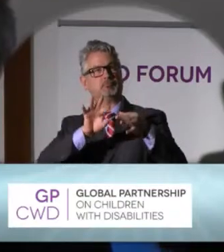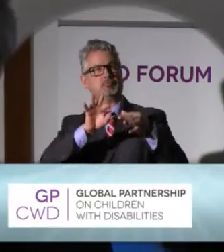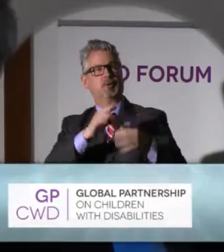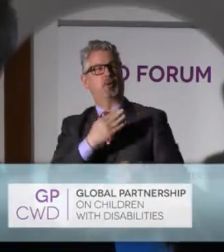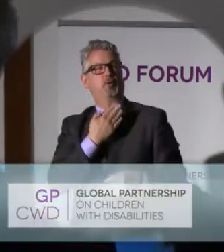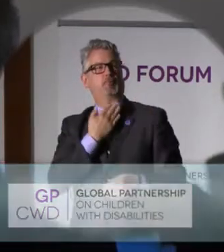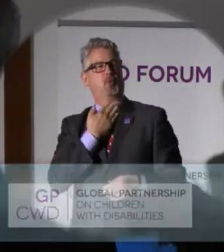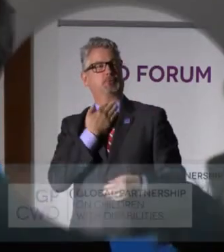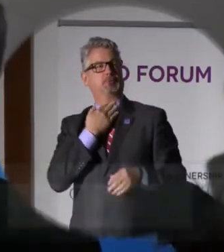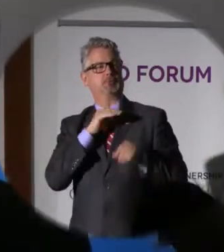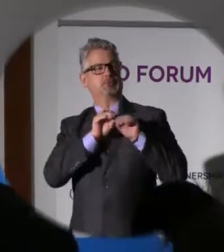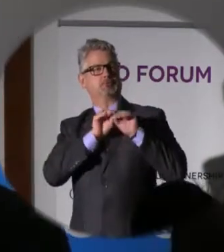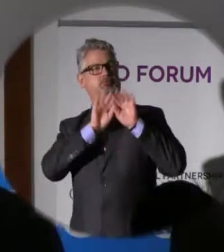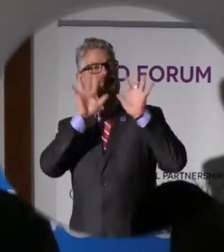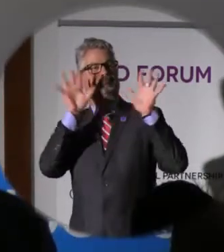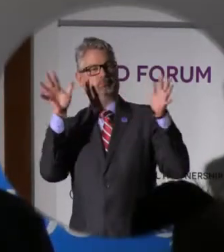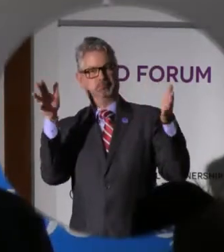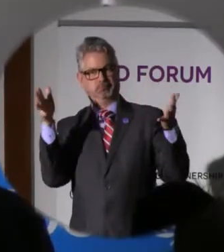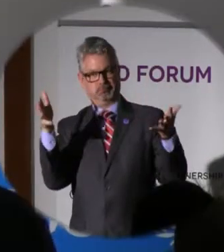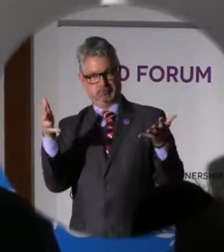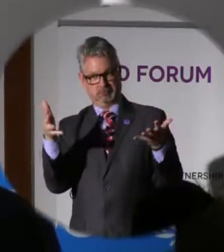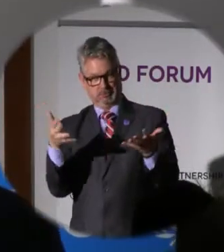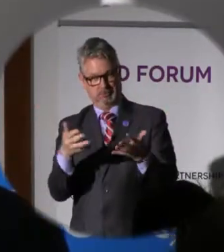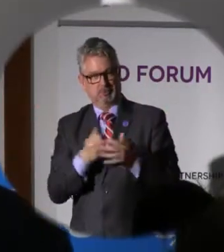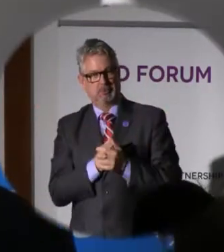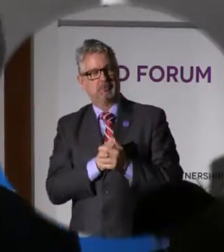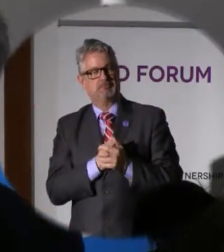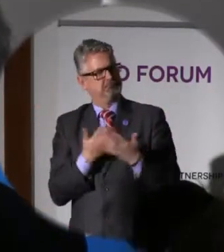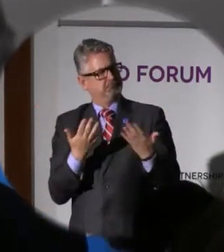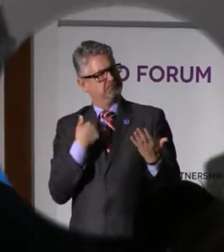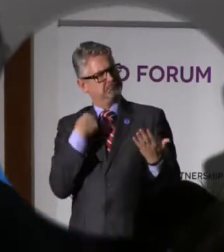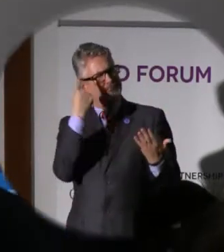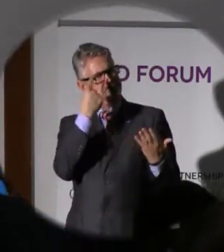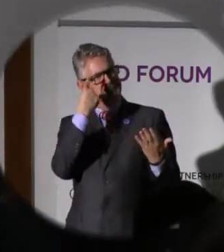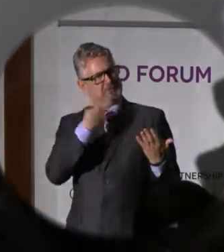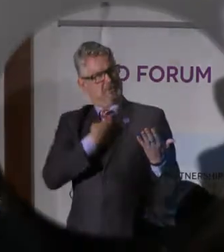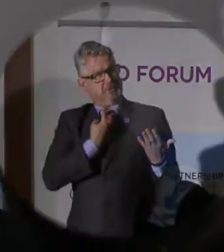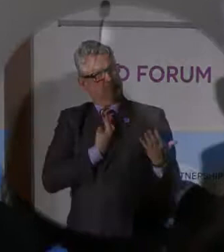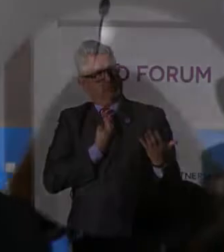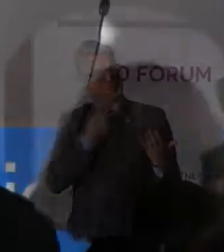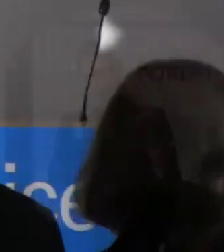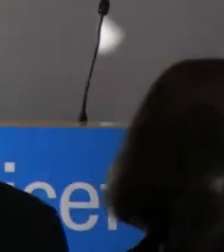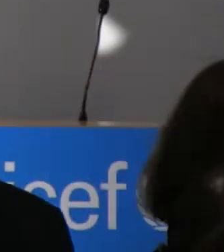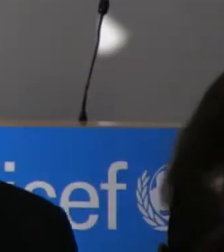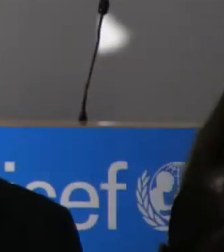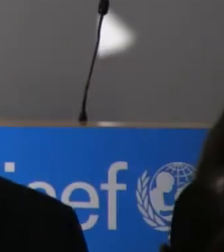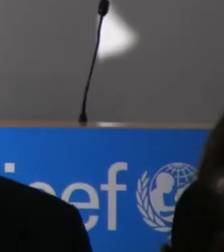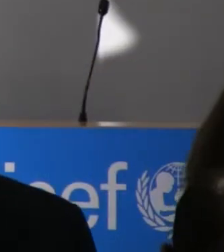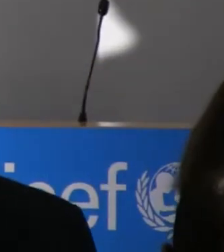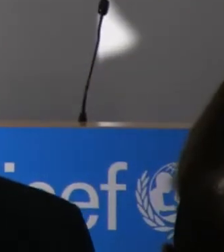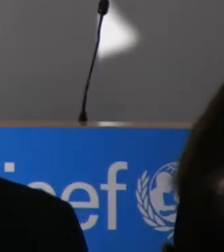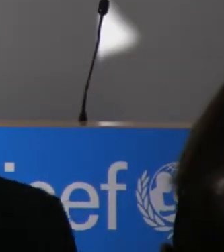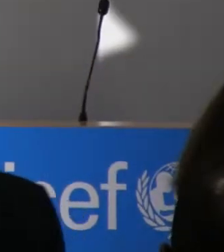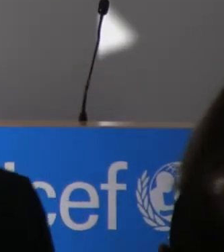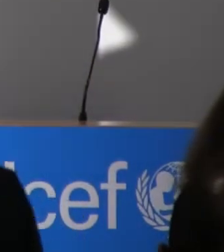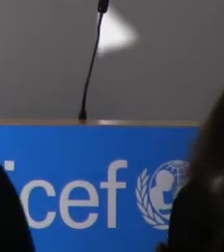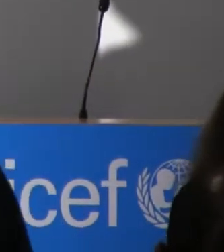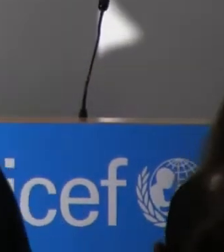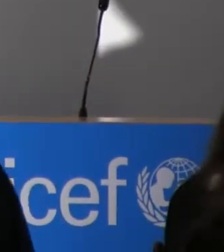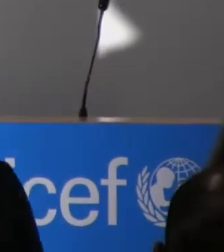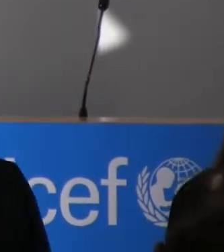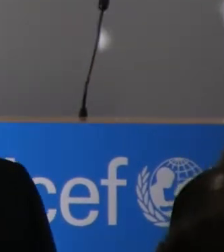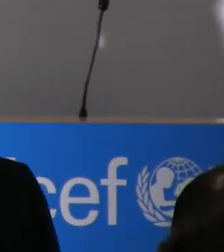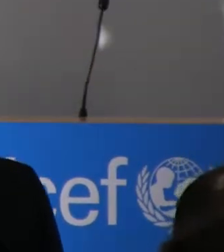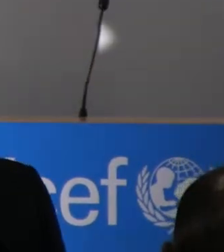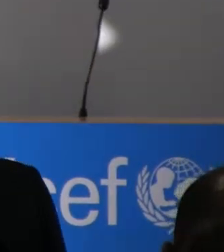And the title of the publication says it all, Voices, Documenting the Voices of Persons with Disabilities.